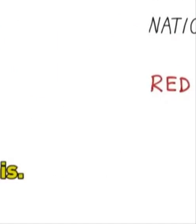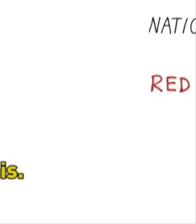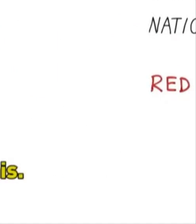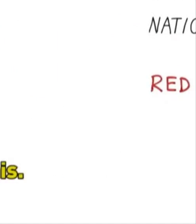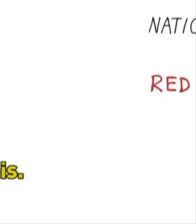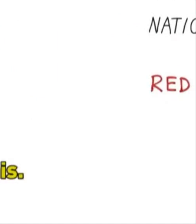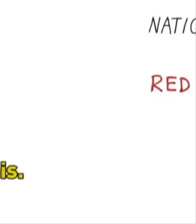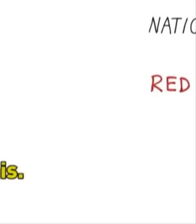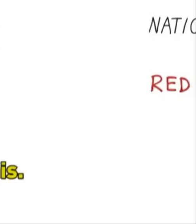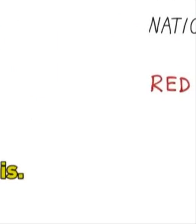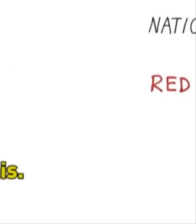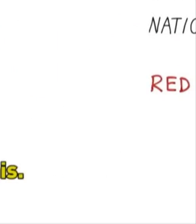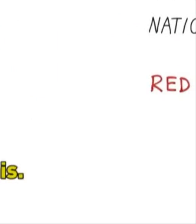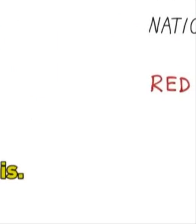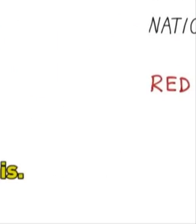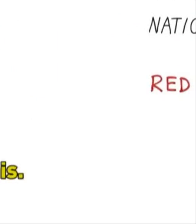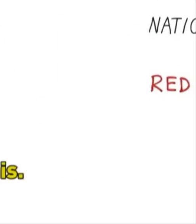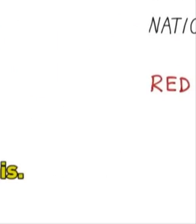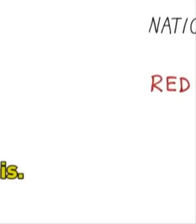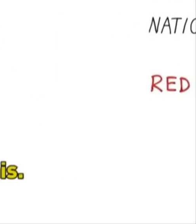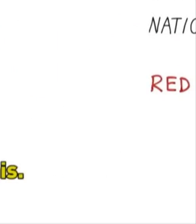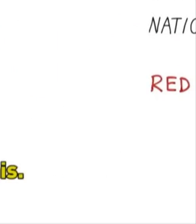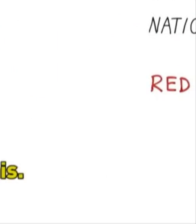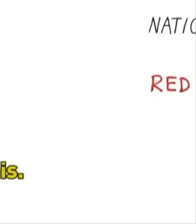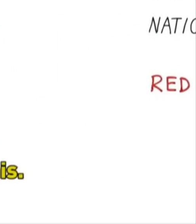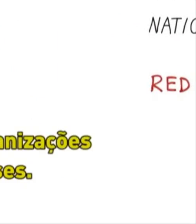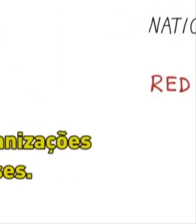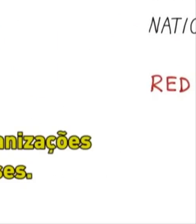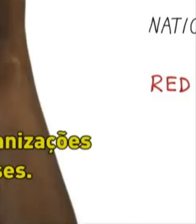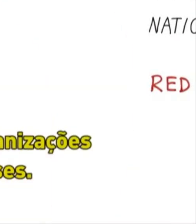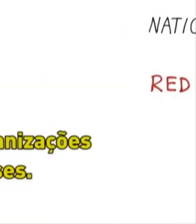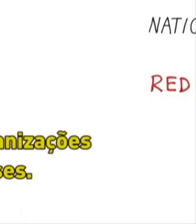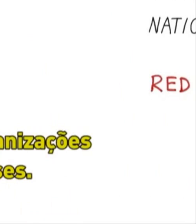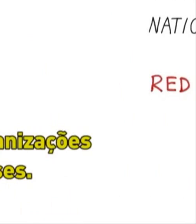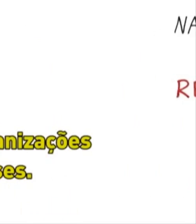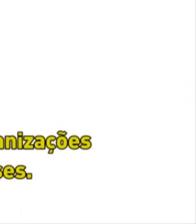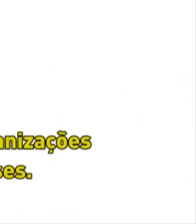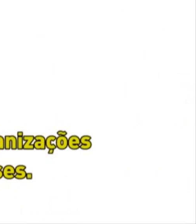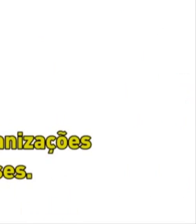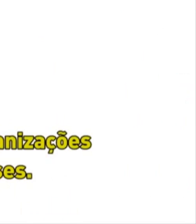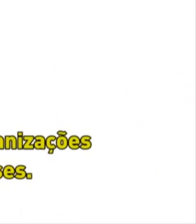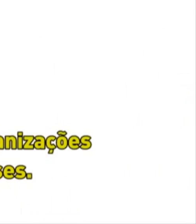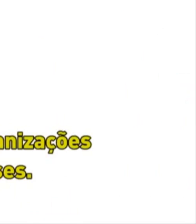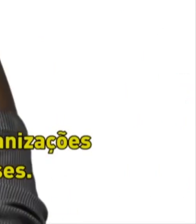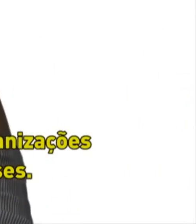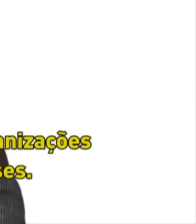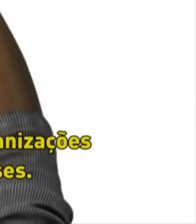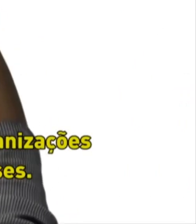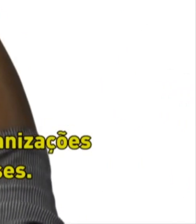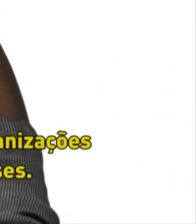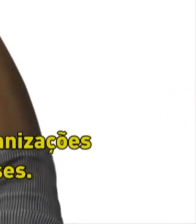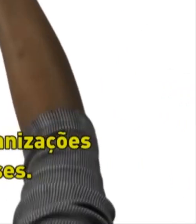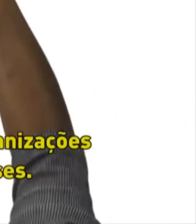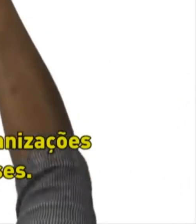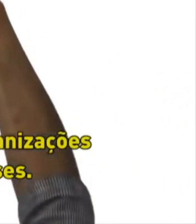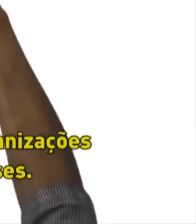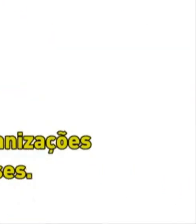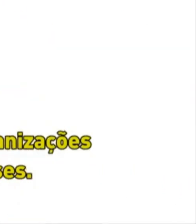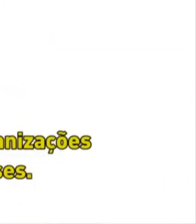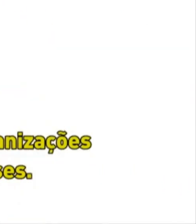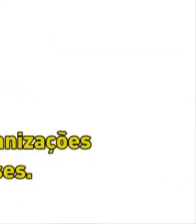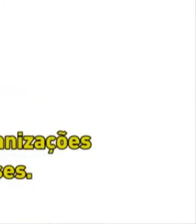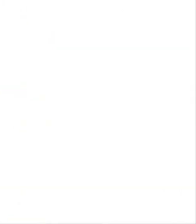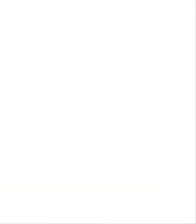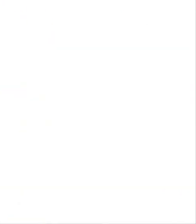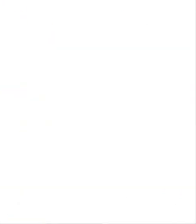We are serious when we say we are building local capacity. Most of our staff and many of the aid organizations we work with